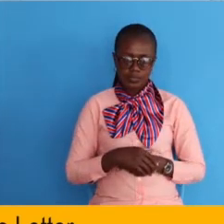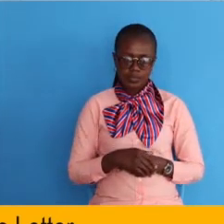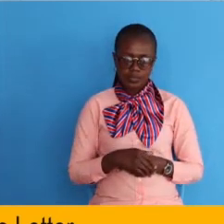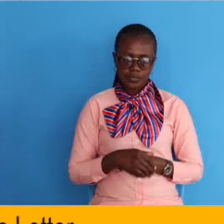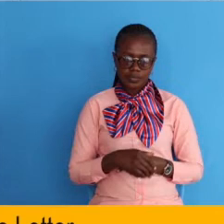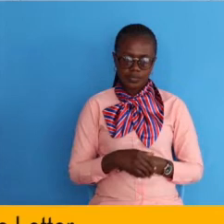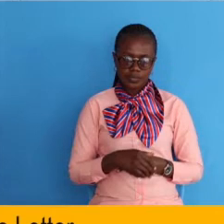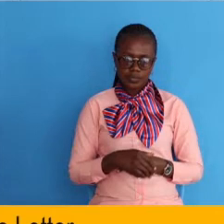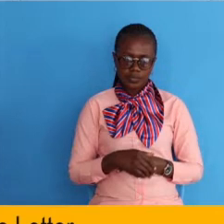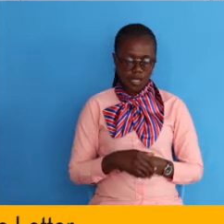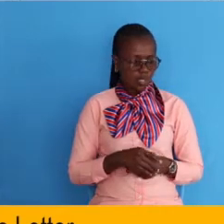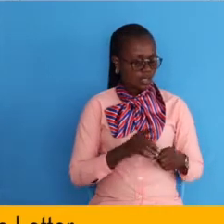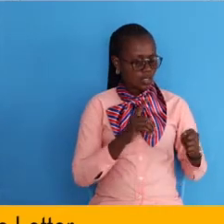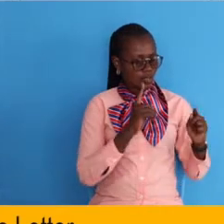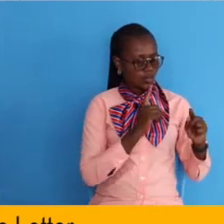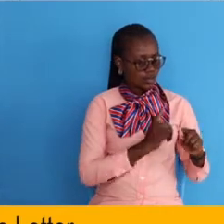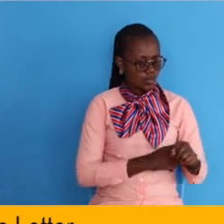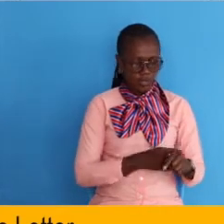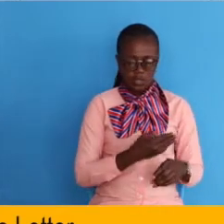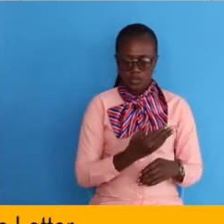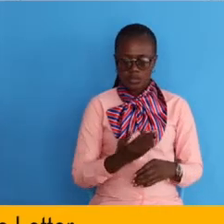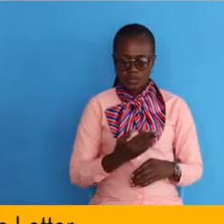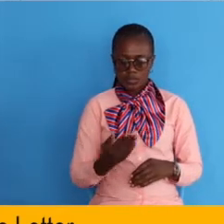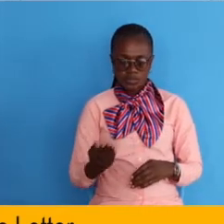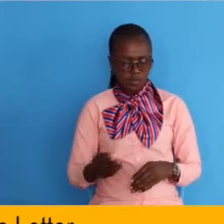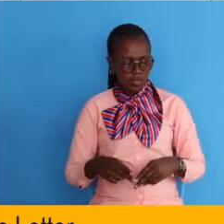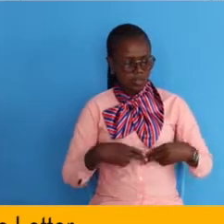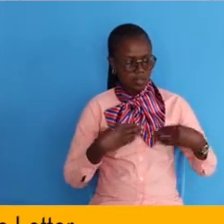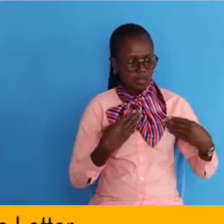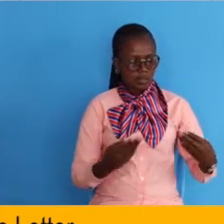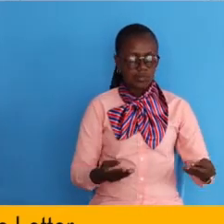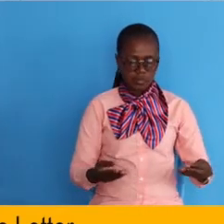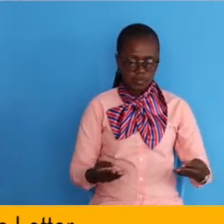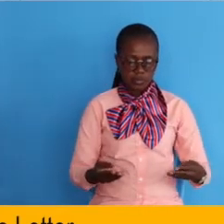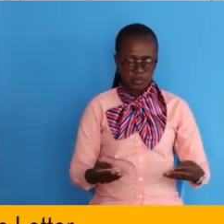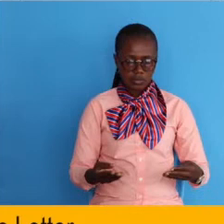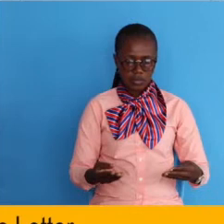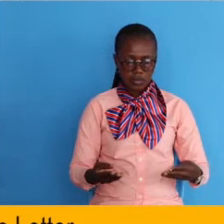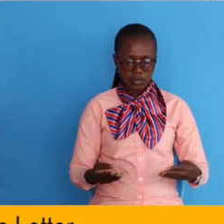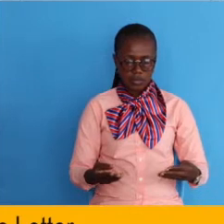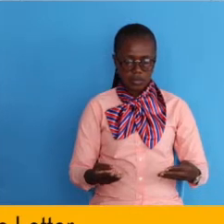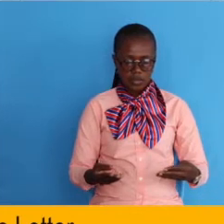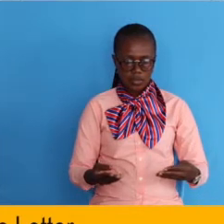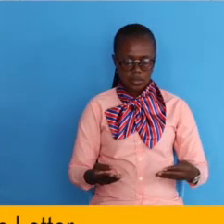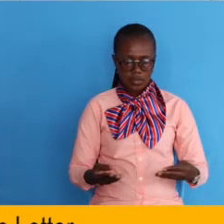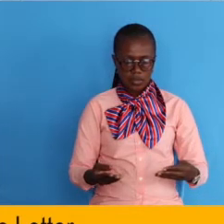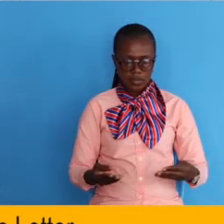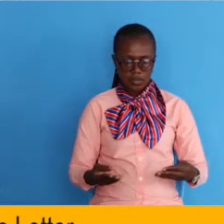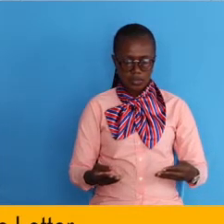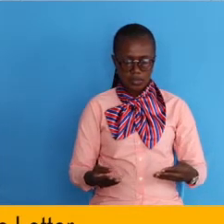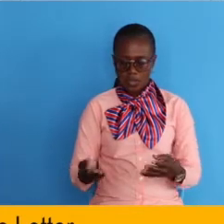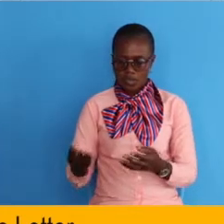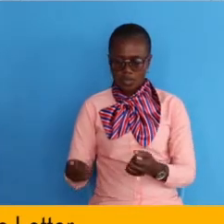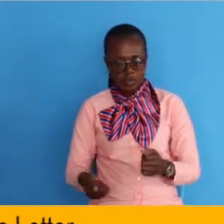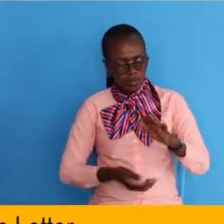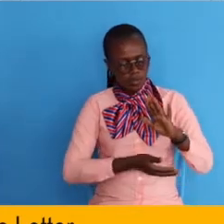have sometimes to include this word dear. You can simply begin with sir, if